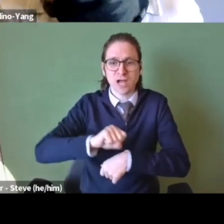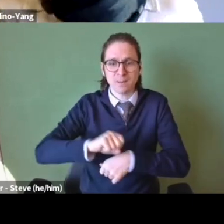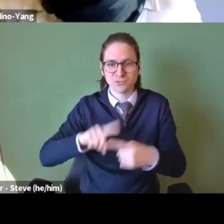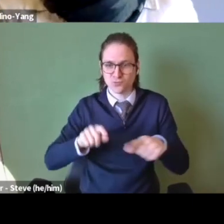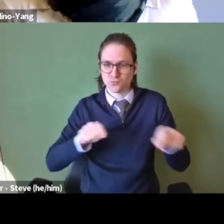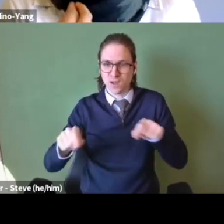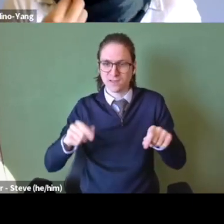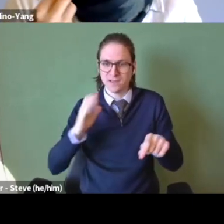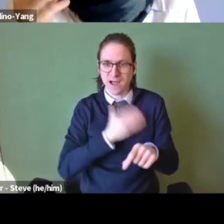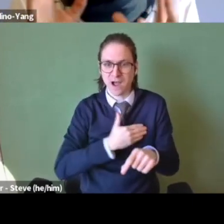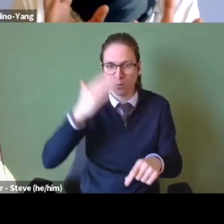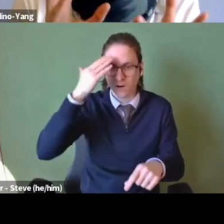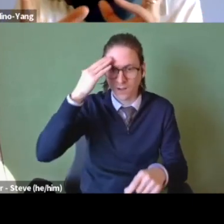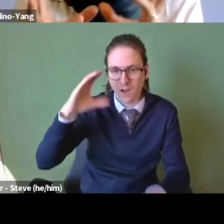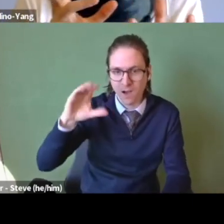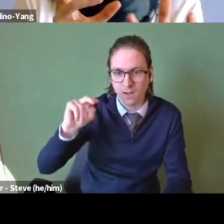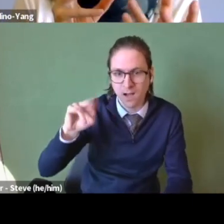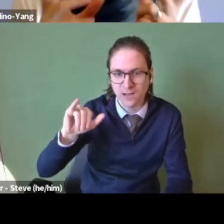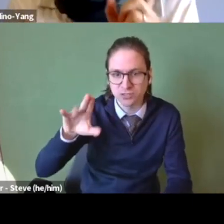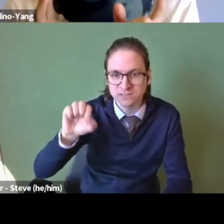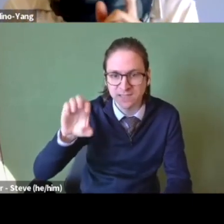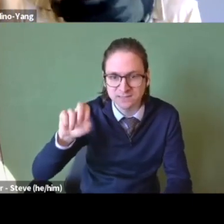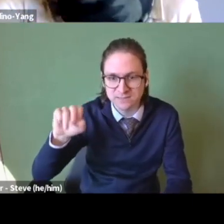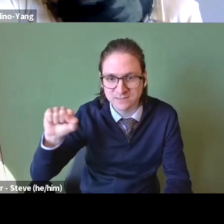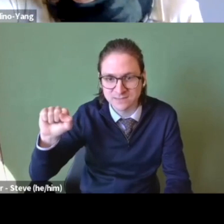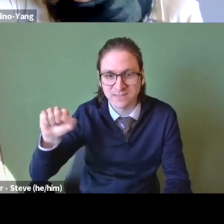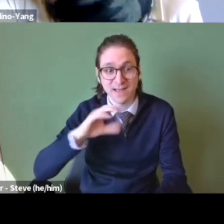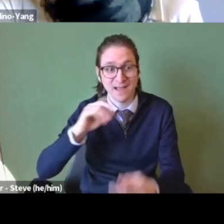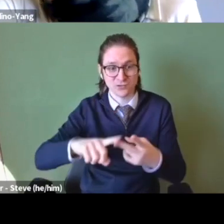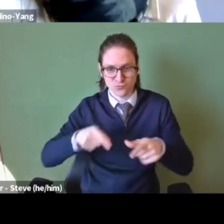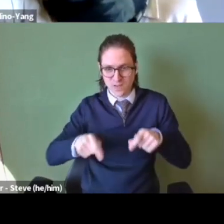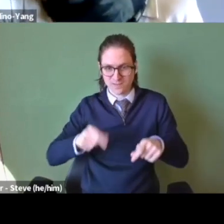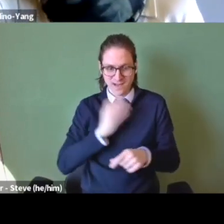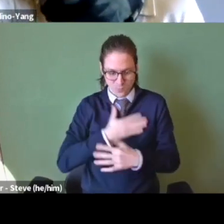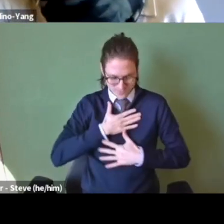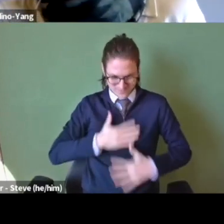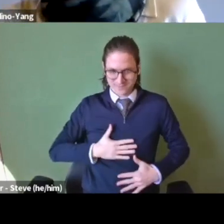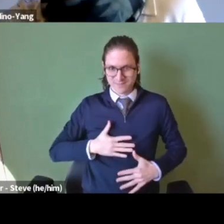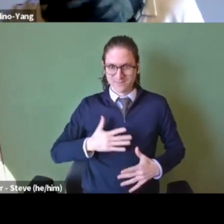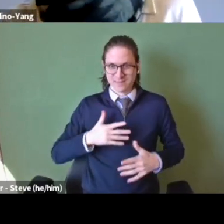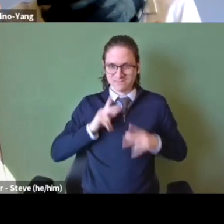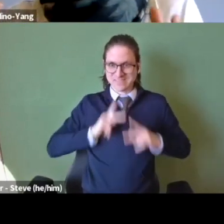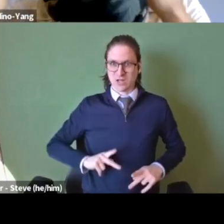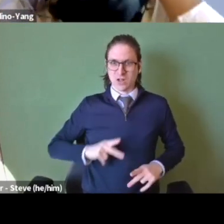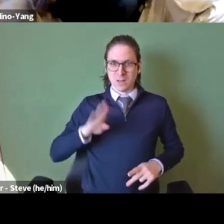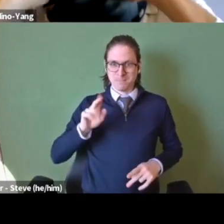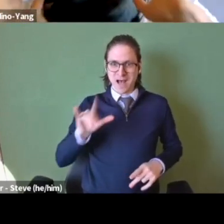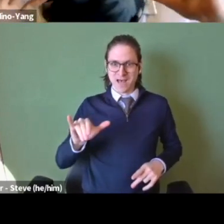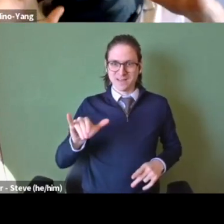body. And so I think this has very important implications for the ways in which